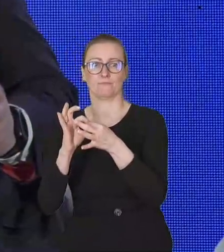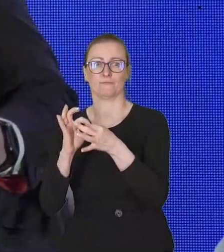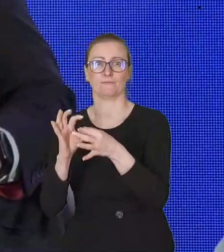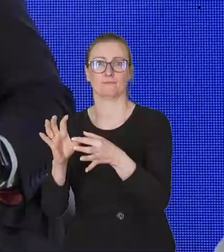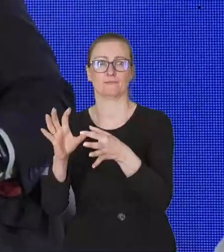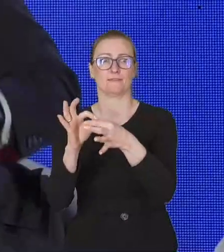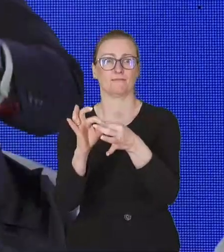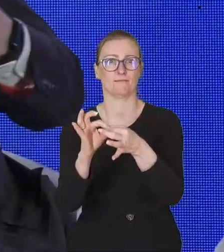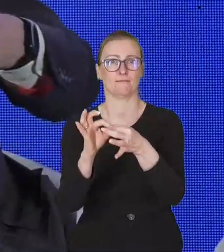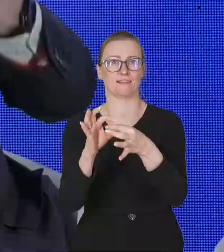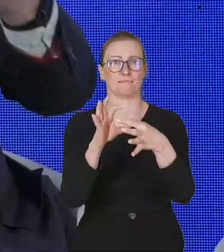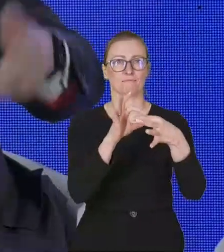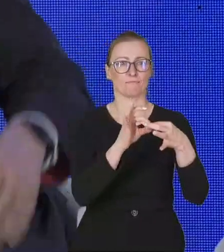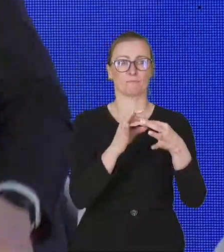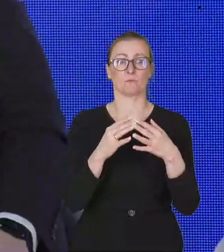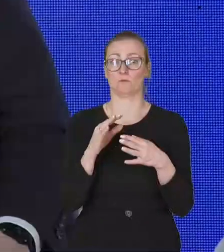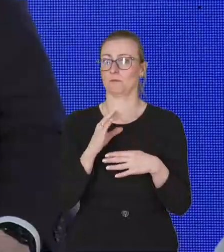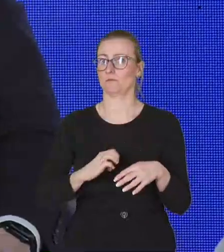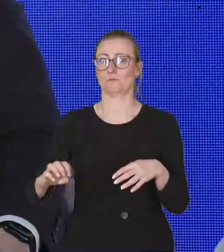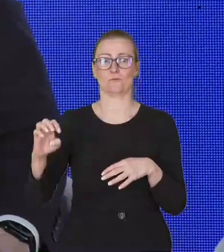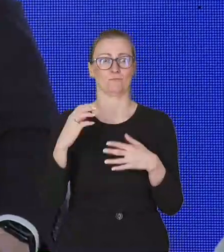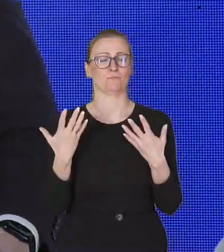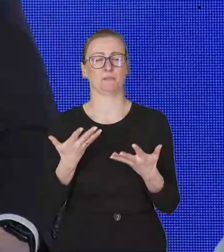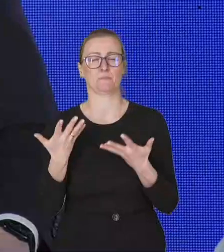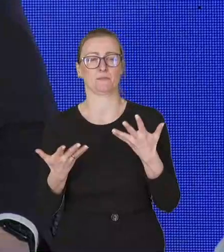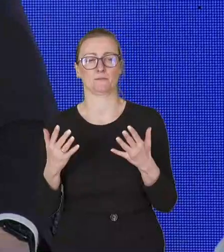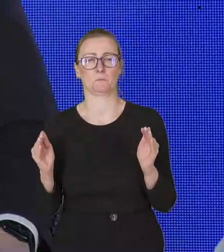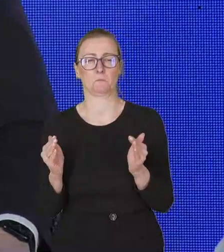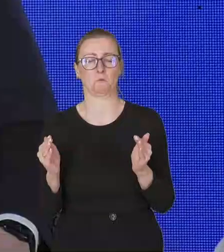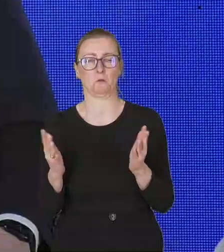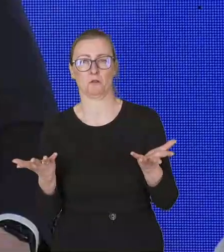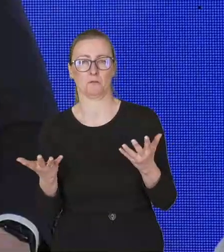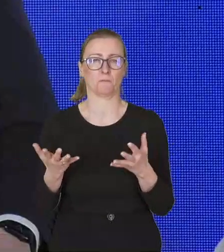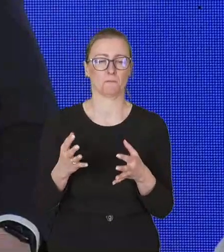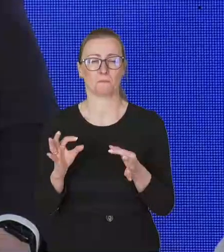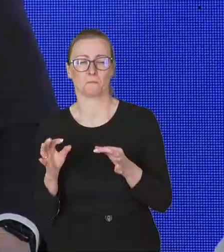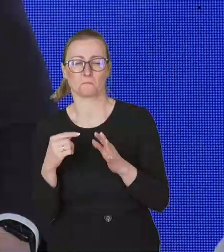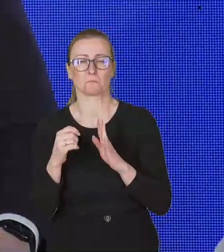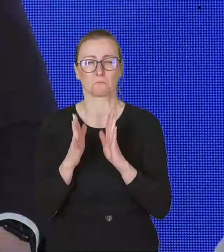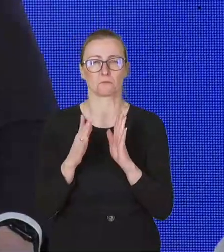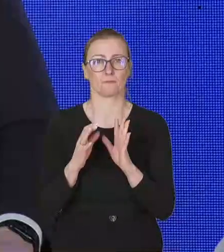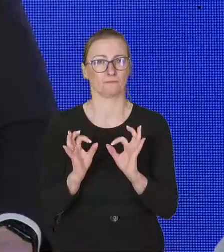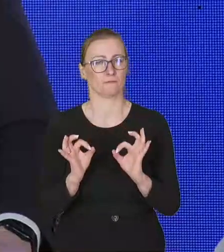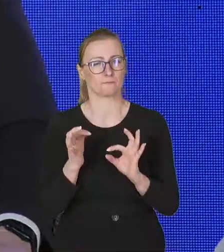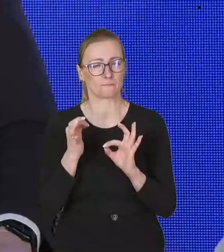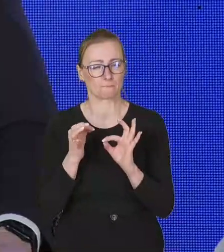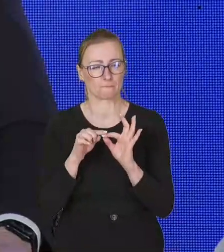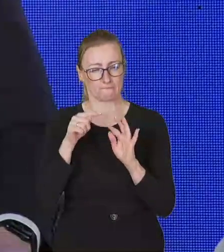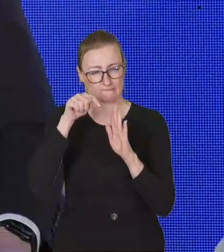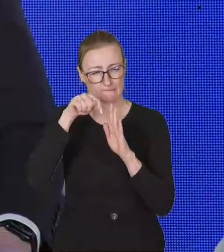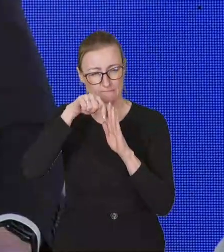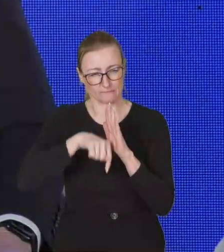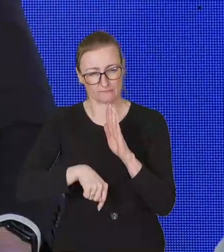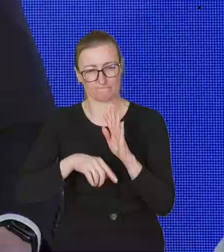the moment, but currently we are thinking a little bit what to do with it. And I think there is space really for such